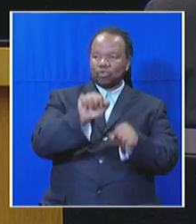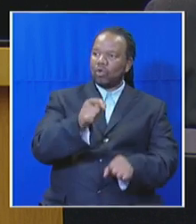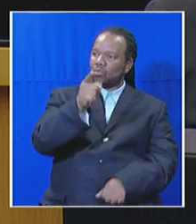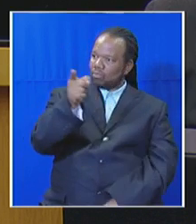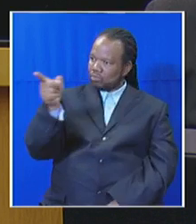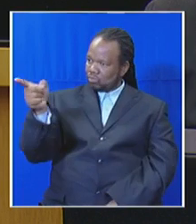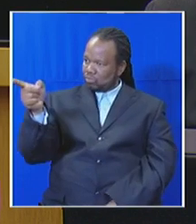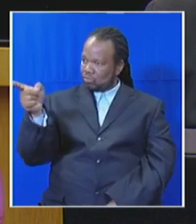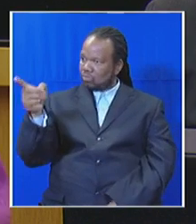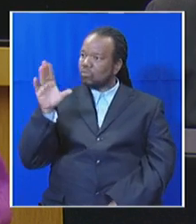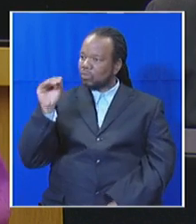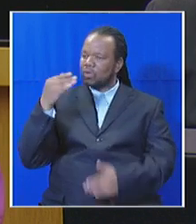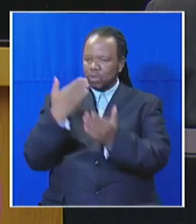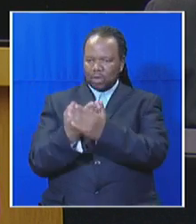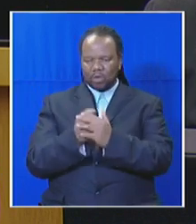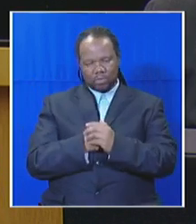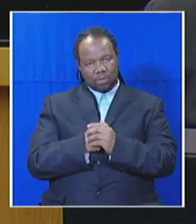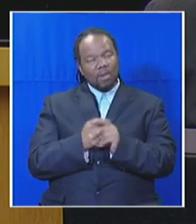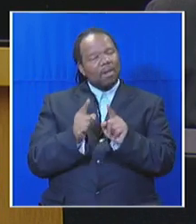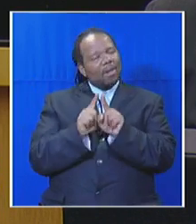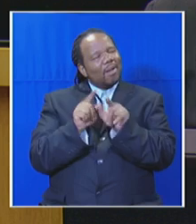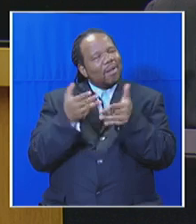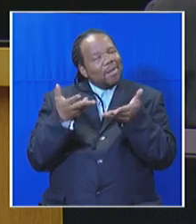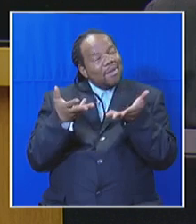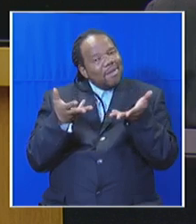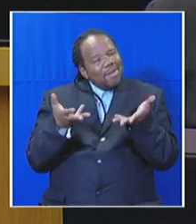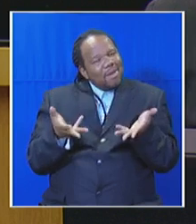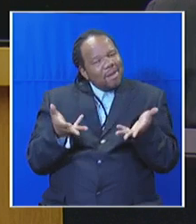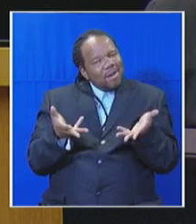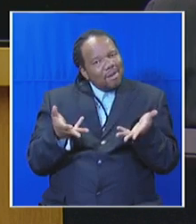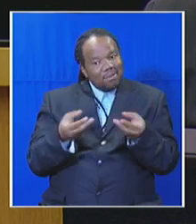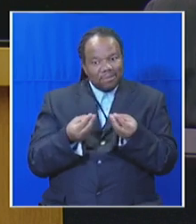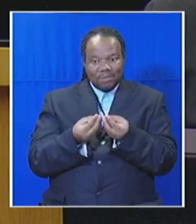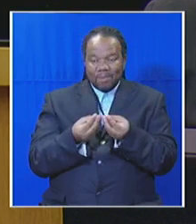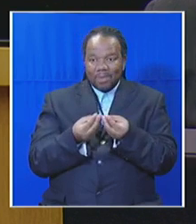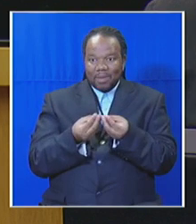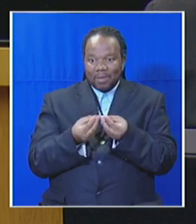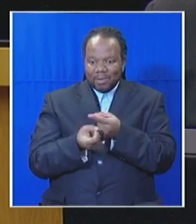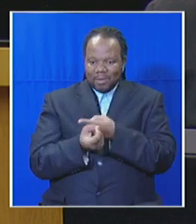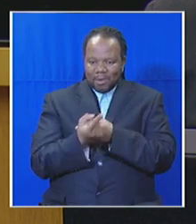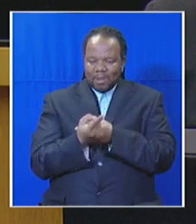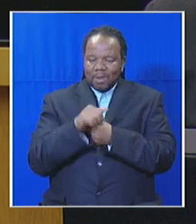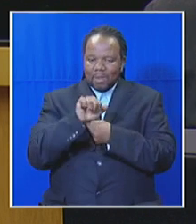Now, a situation is being created in the House where